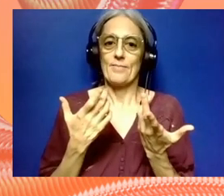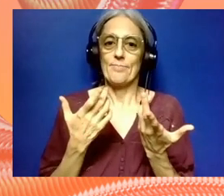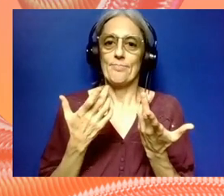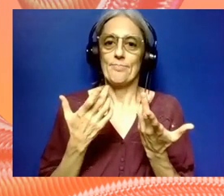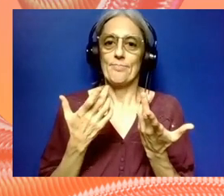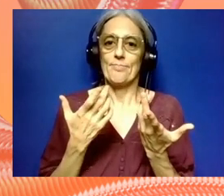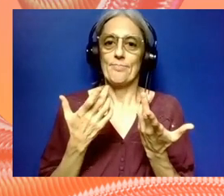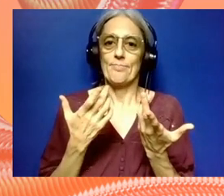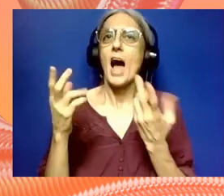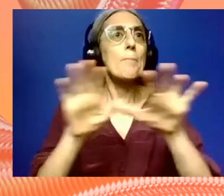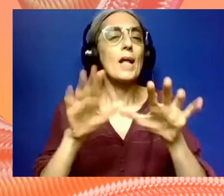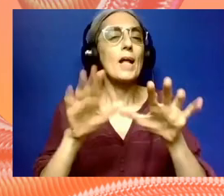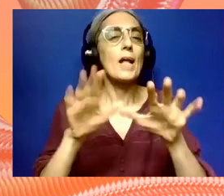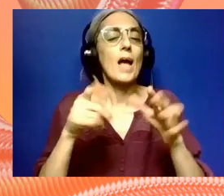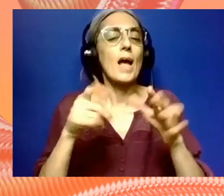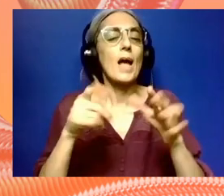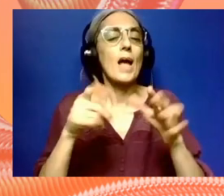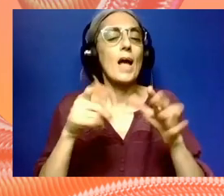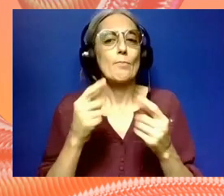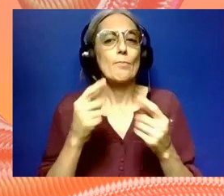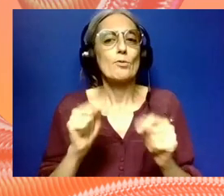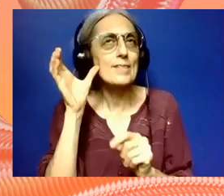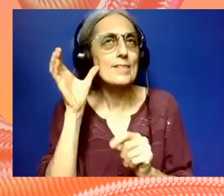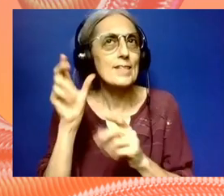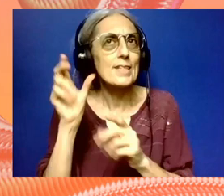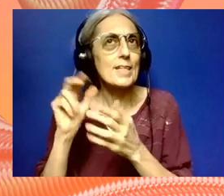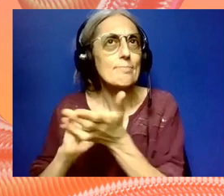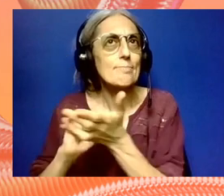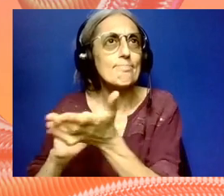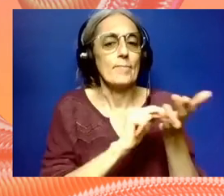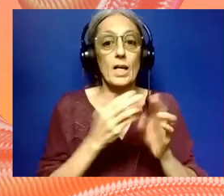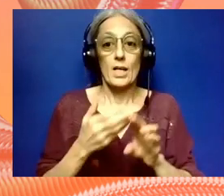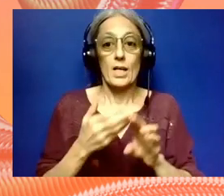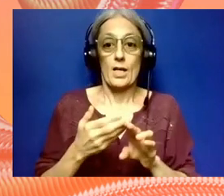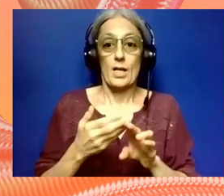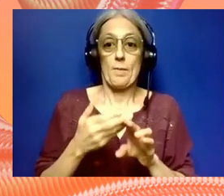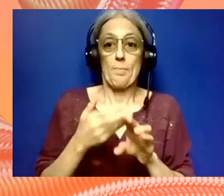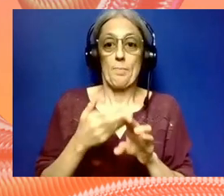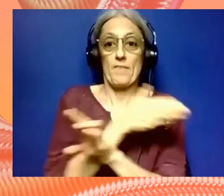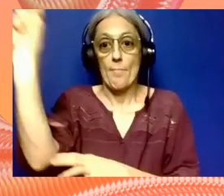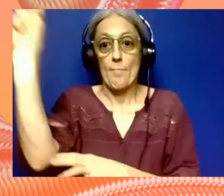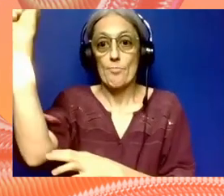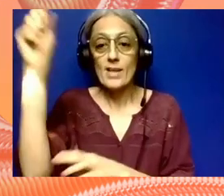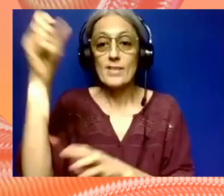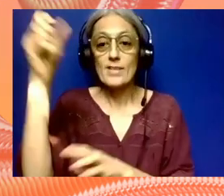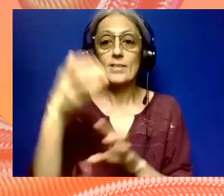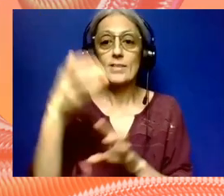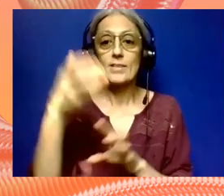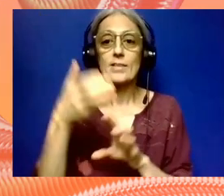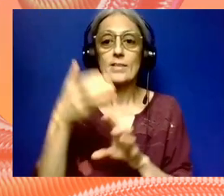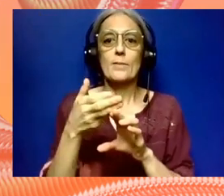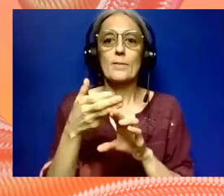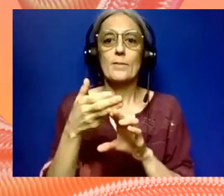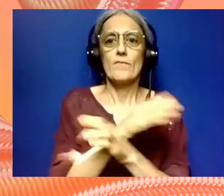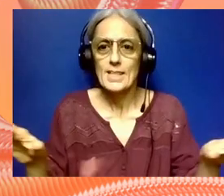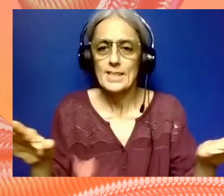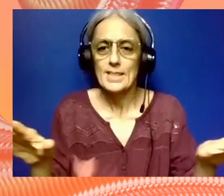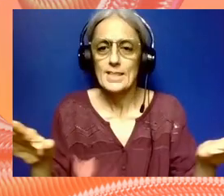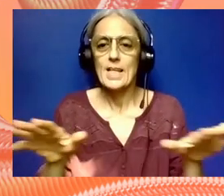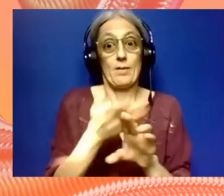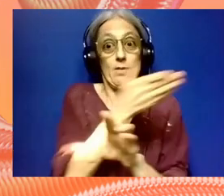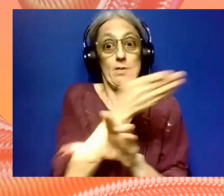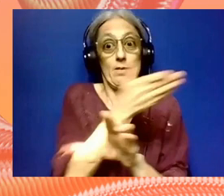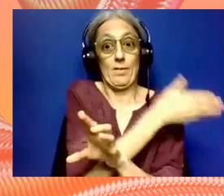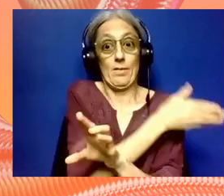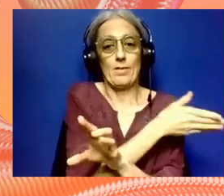like, you know, before the uprising, before the pandemic, like last year, there were times where I